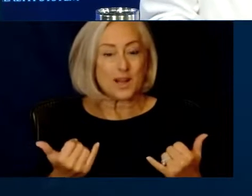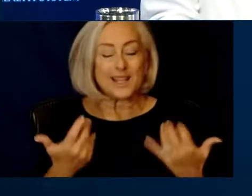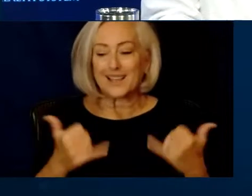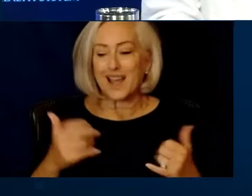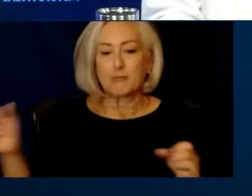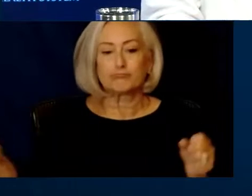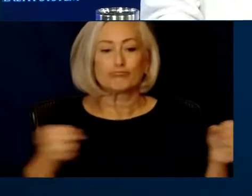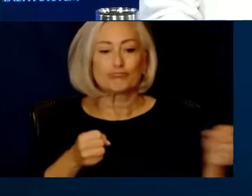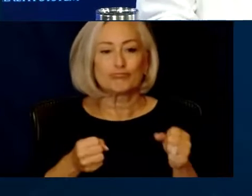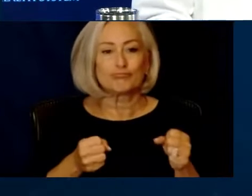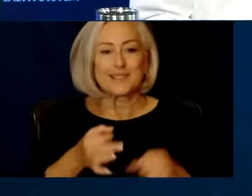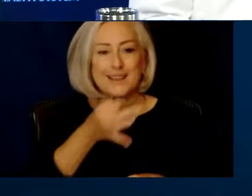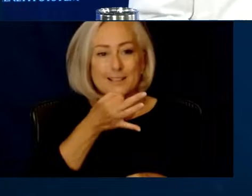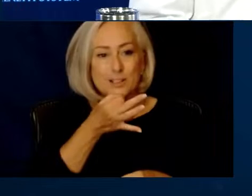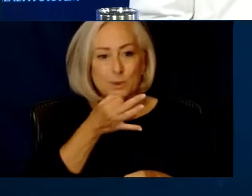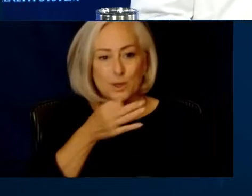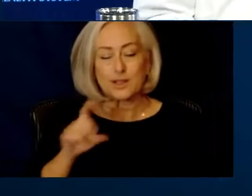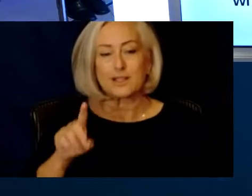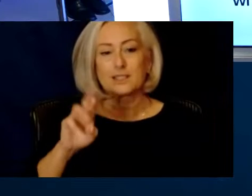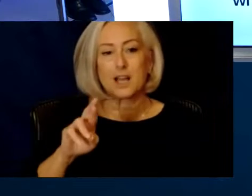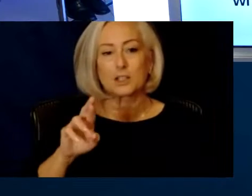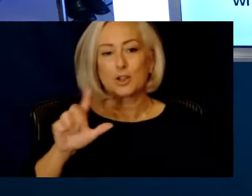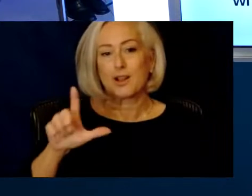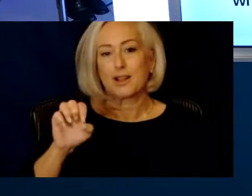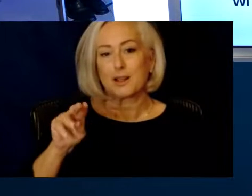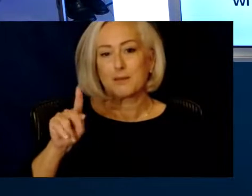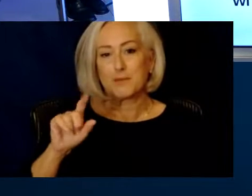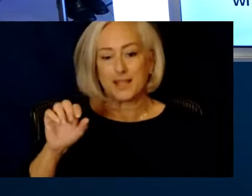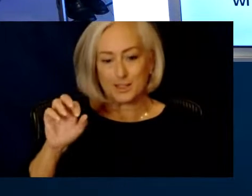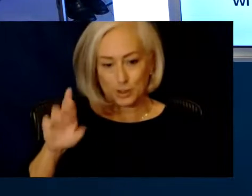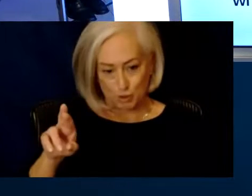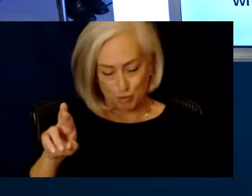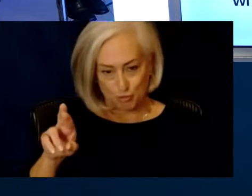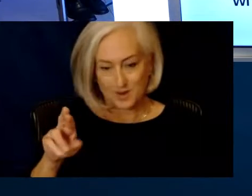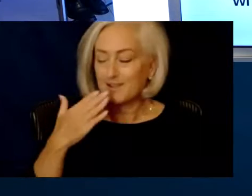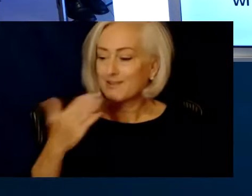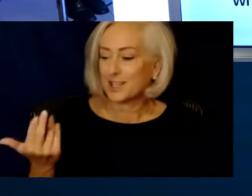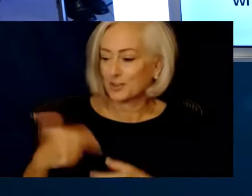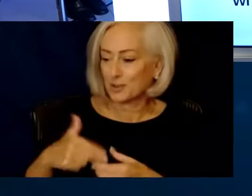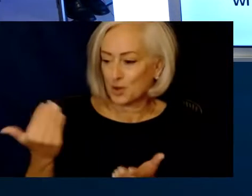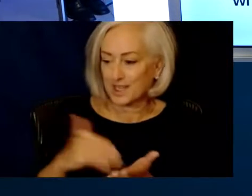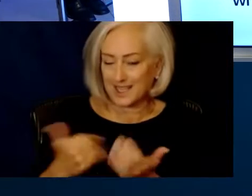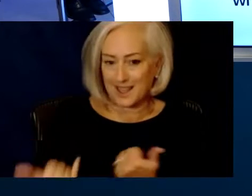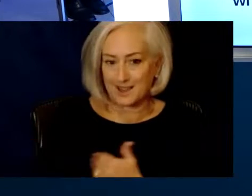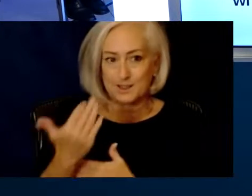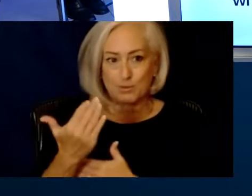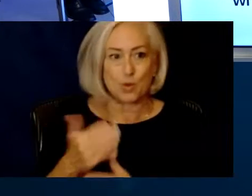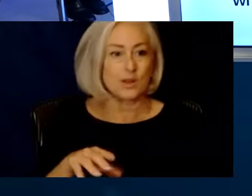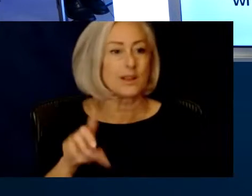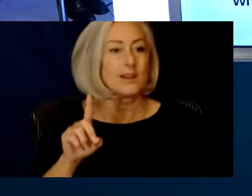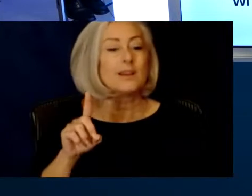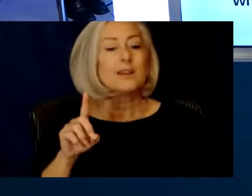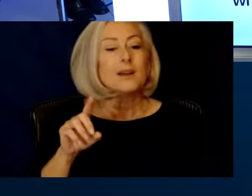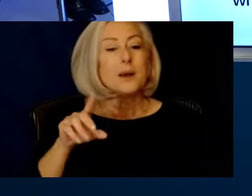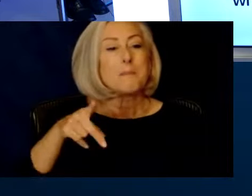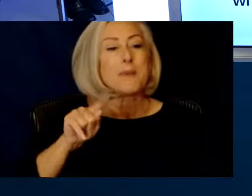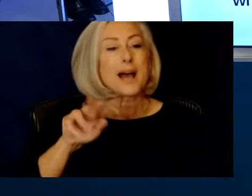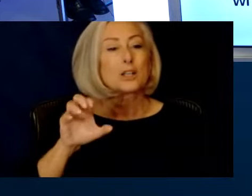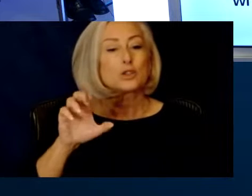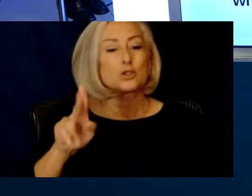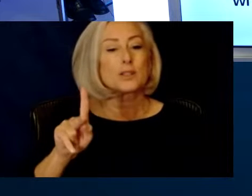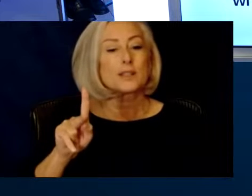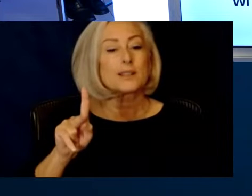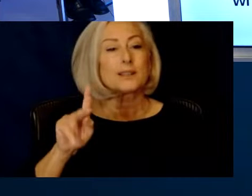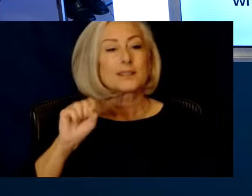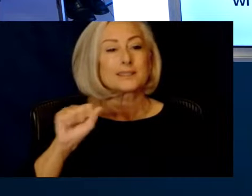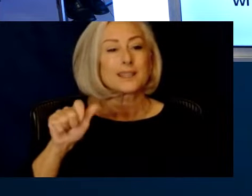experts. Here again are Dr. Joseph Lamaster. You've heard from him, so thanks for being back on our program this morning. Patrick Salee, the CEO of Vibrant here at FQHC here in